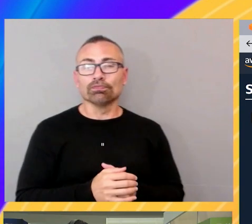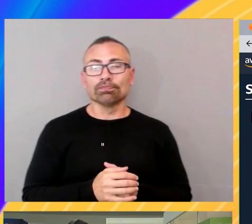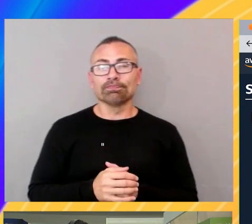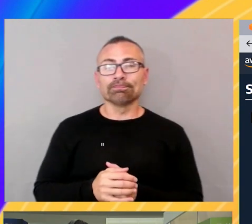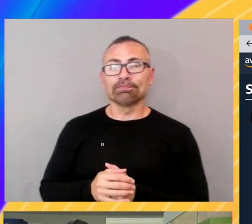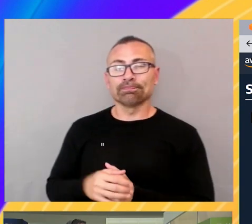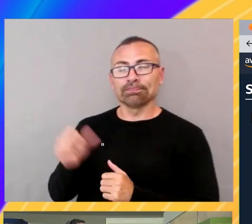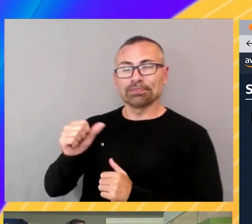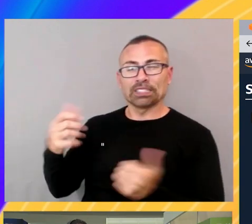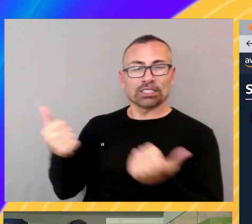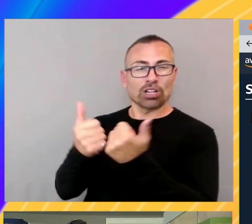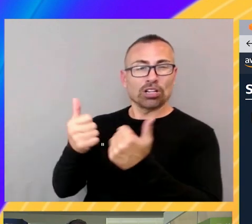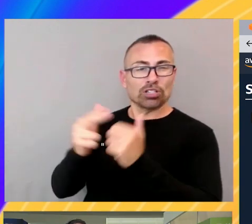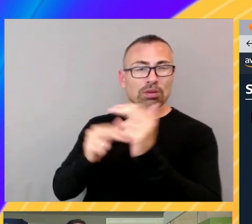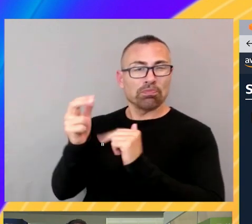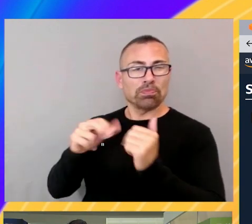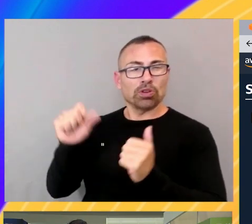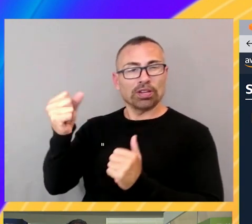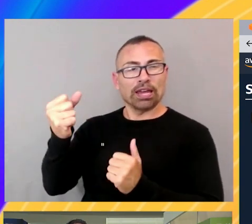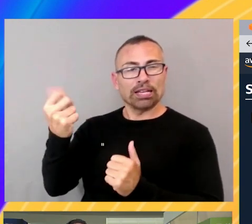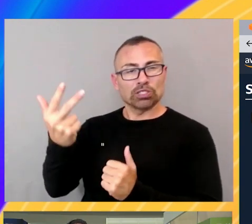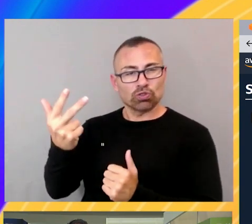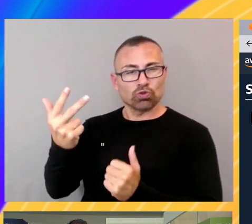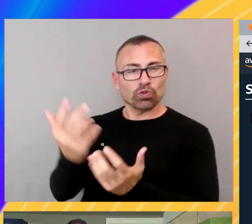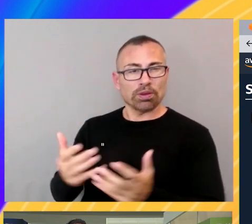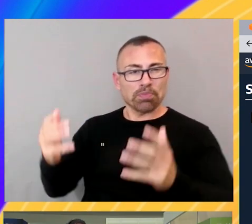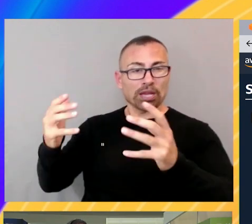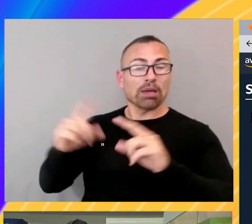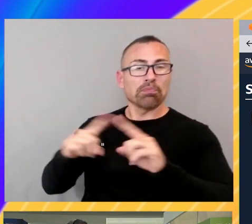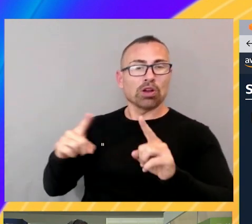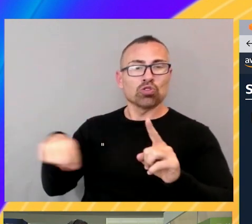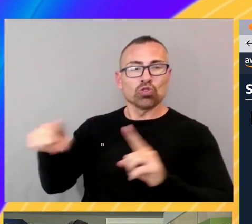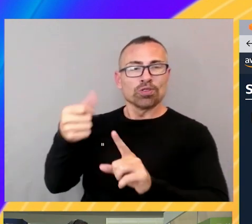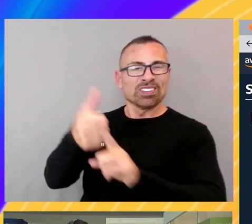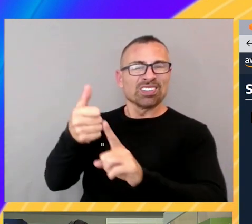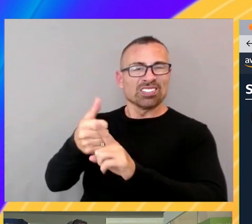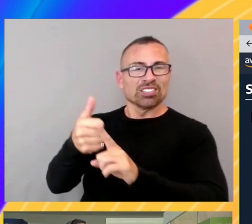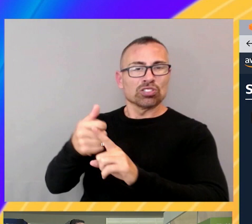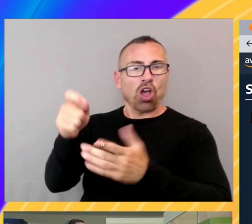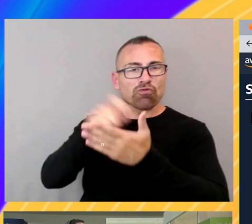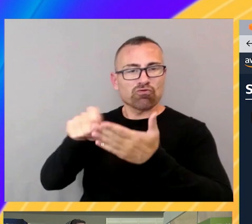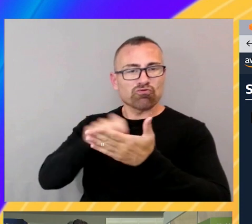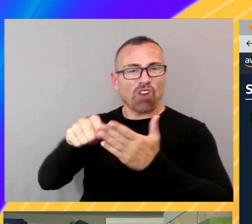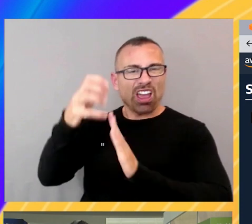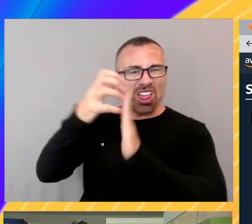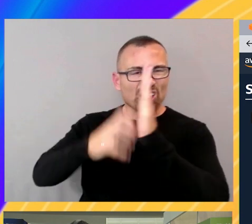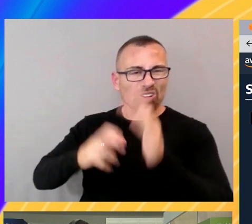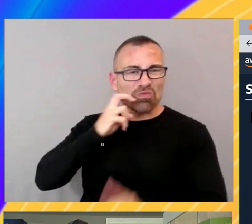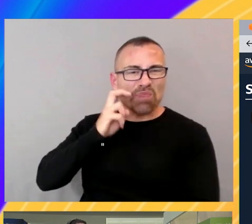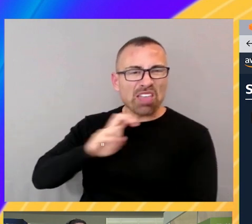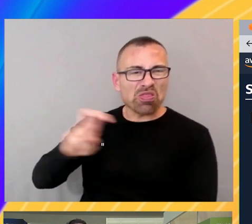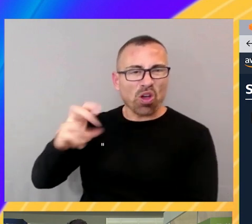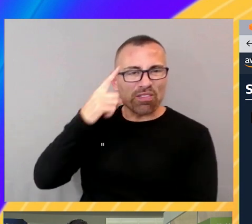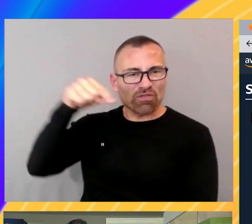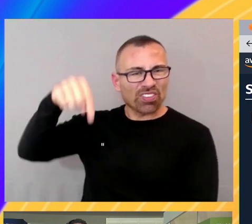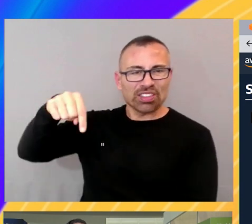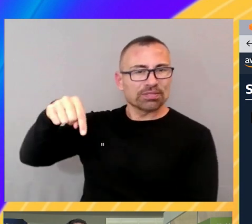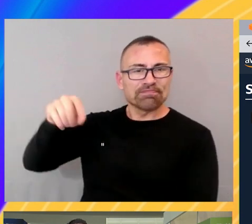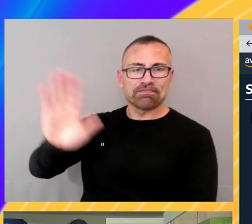all of the Python code that it takes for you to build the S3 bucket, we're going to put English statements in that will then generate the code for us. So